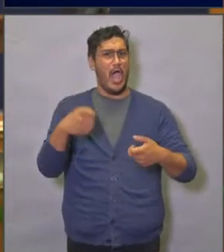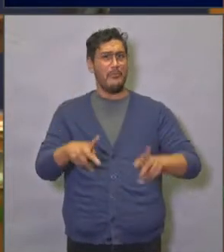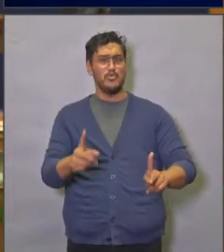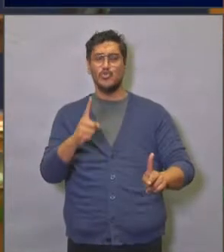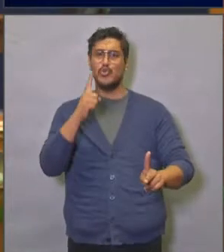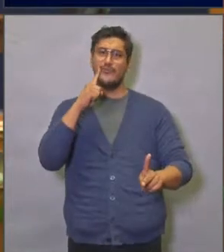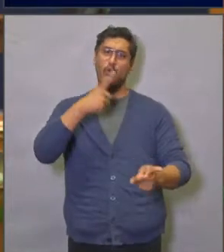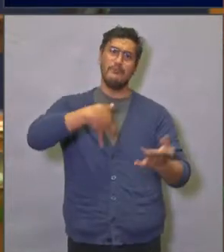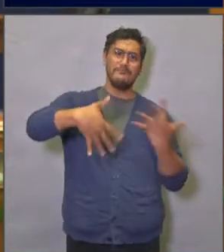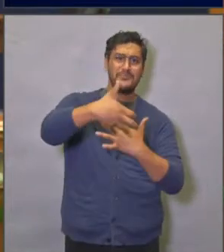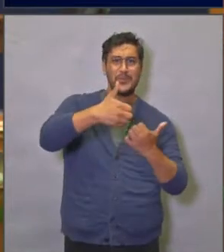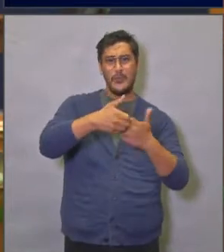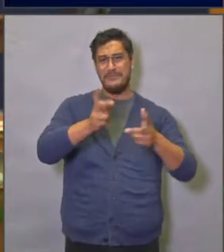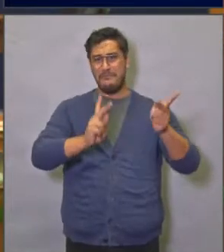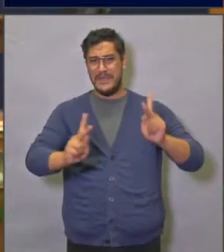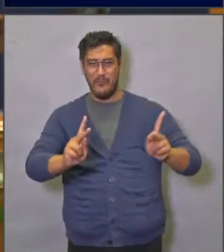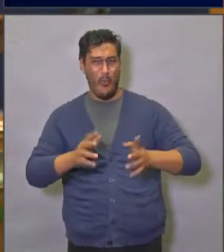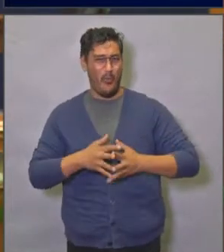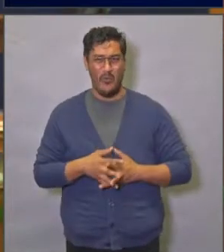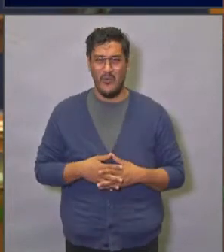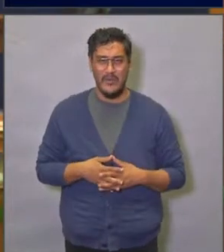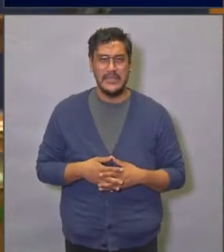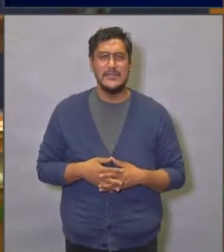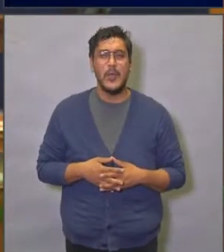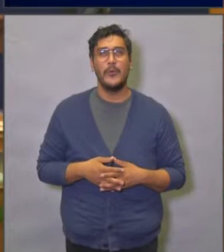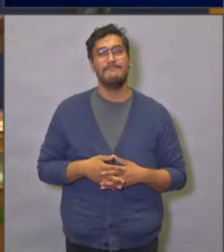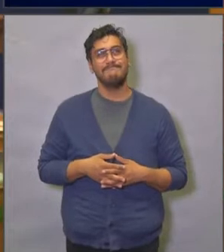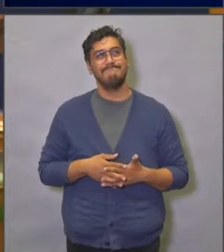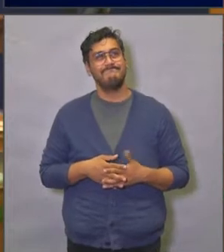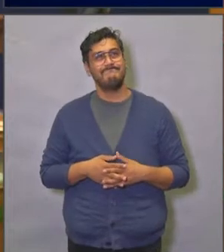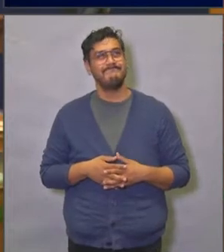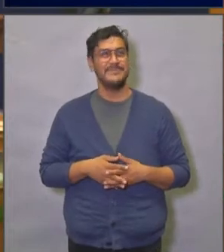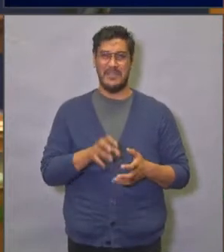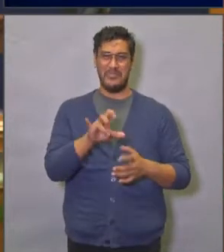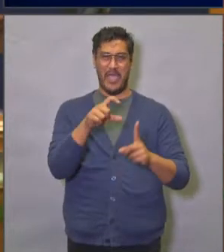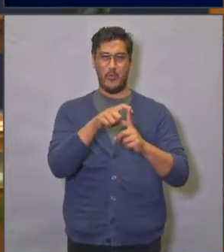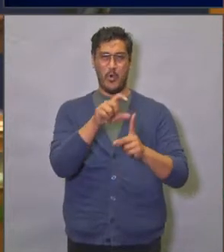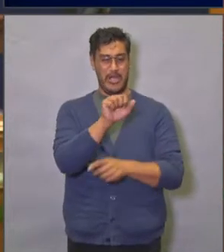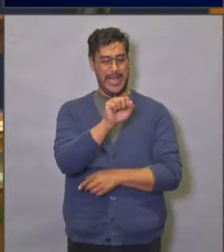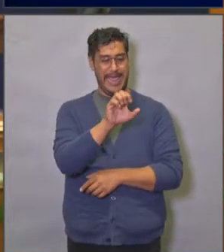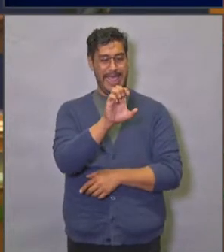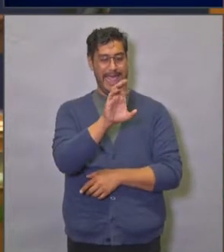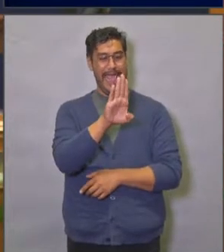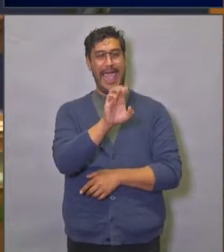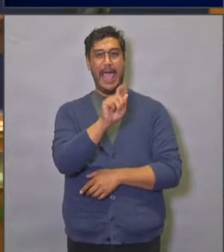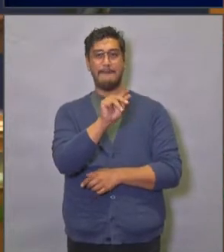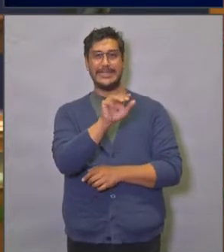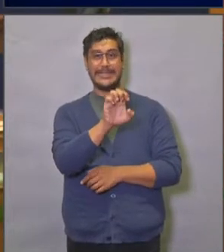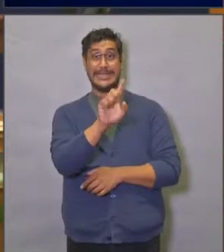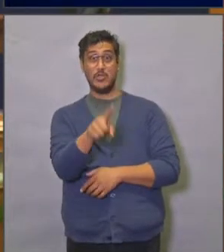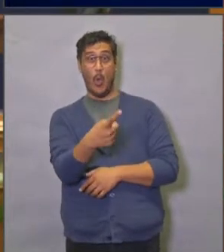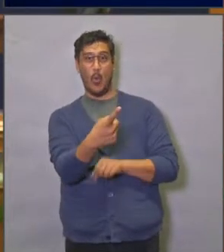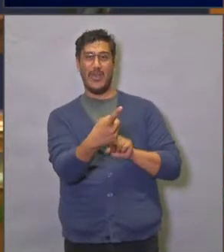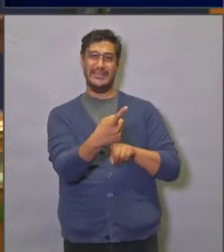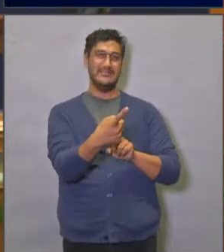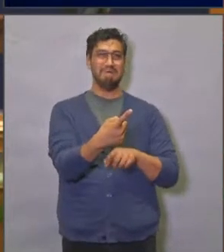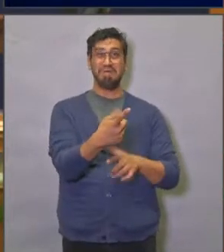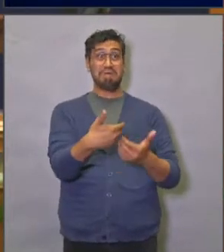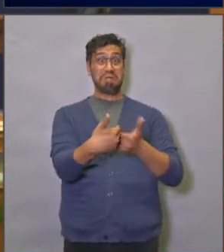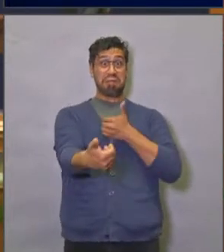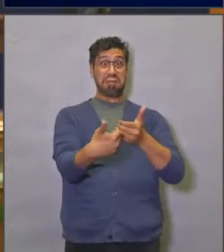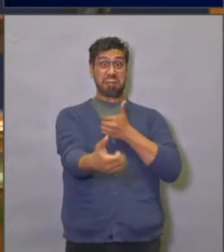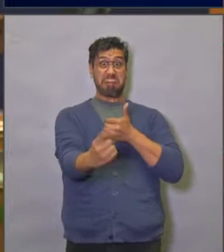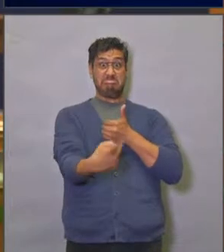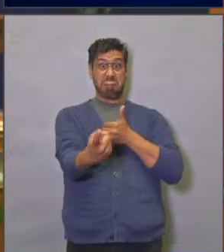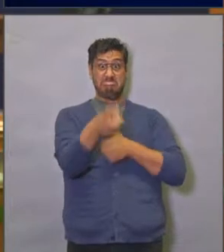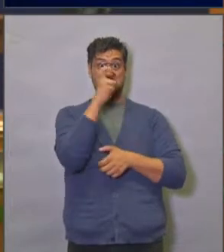So not sure I think of it as abstinence only, what we're asking people to do. I think we're asking people